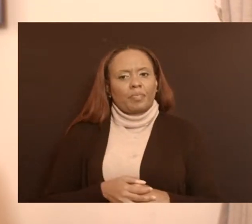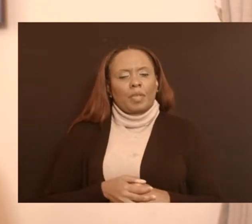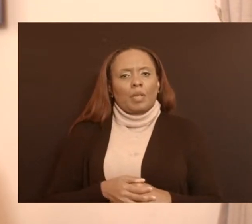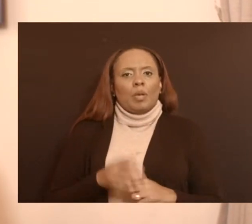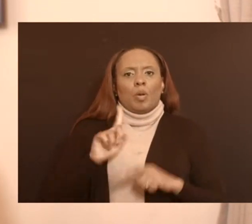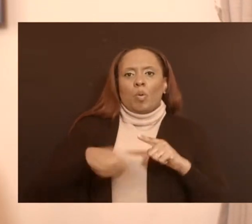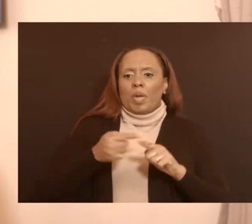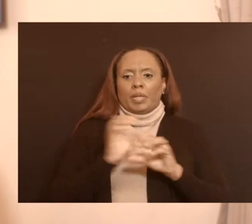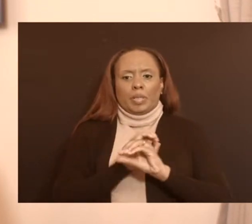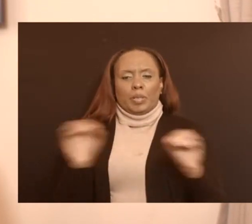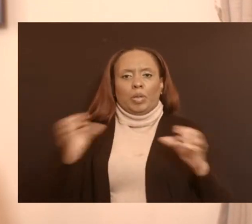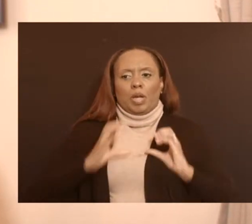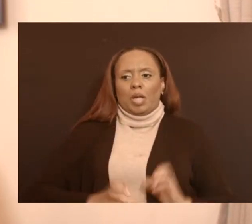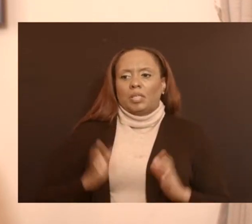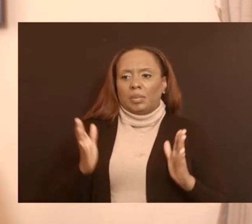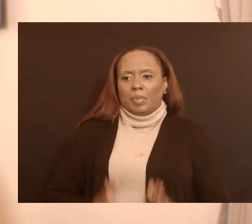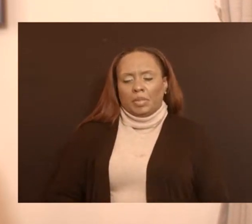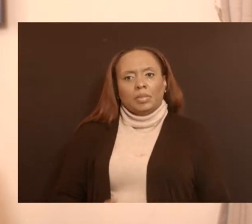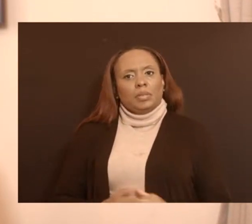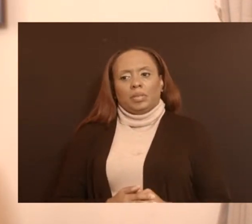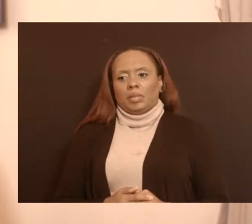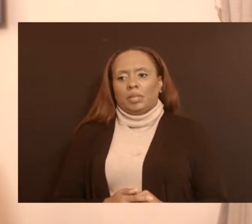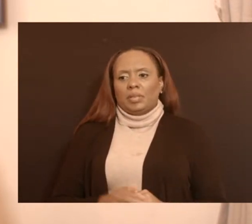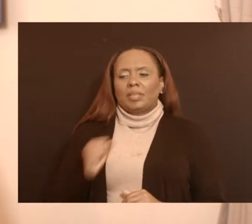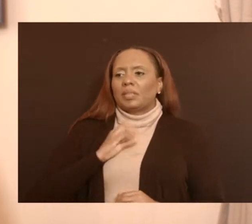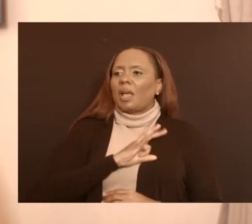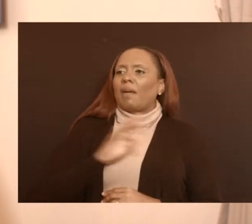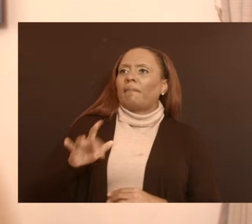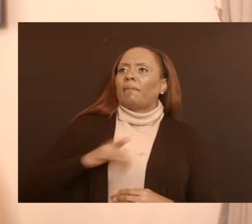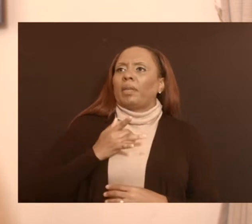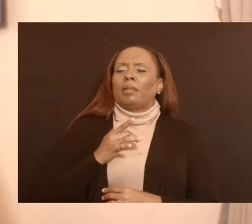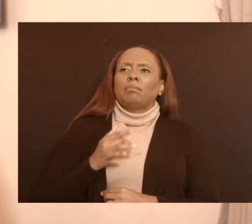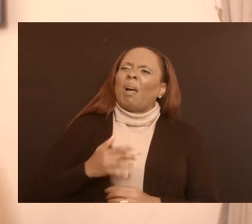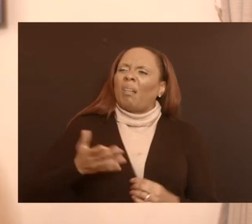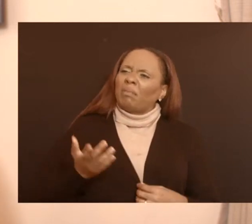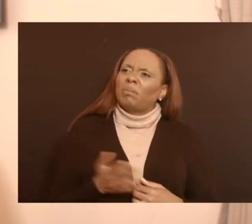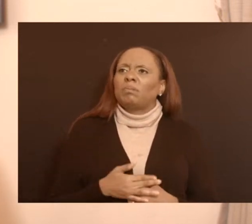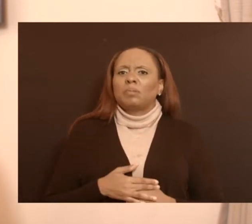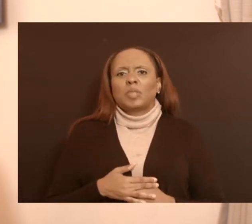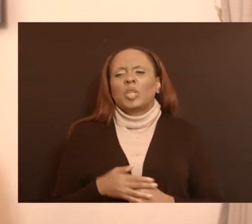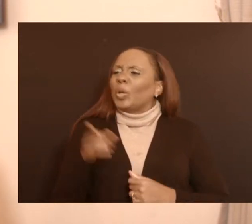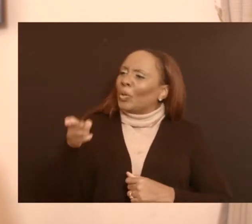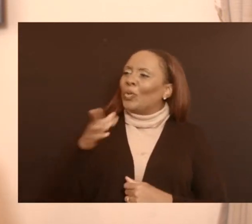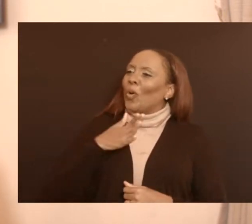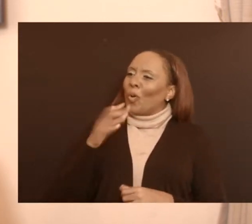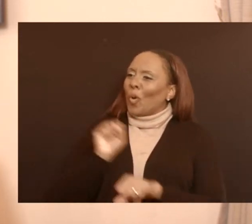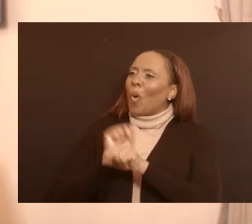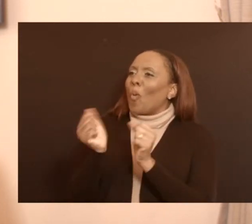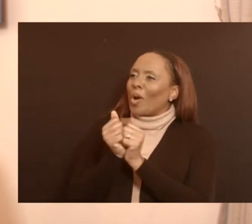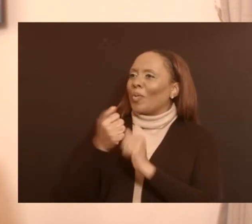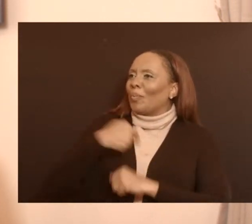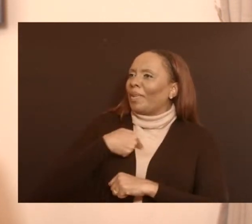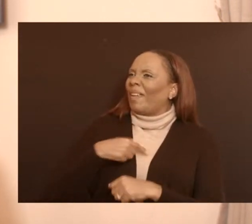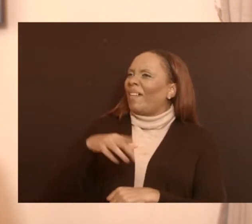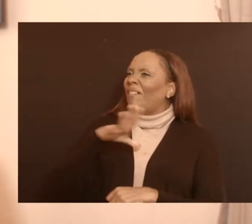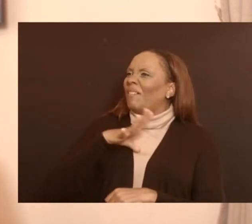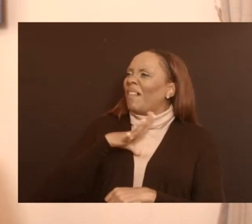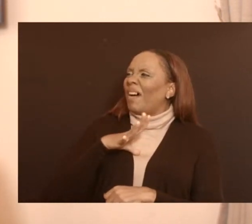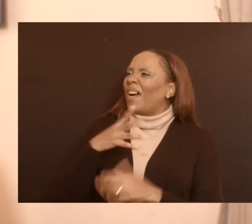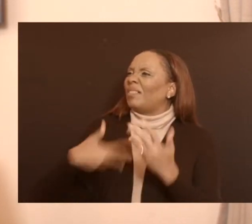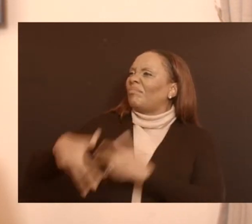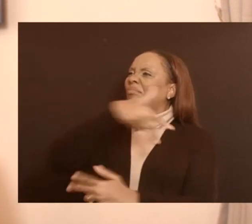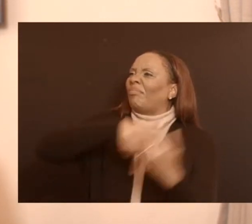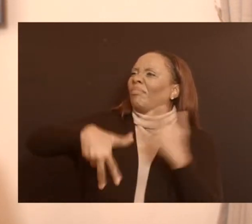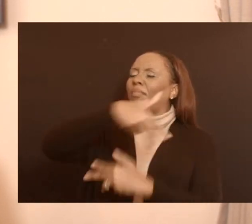persons, please, please, do not drop your guard in your workplace. You have no idea what that person, what situation